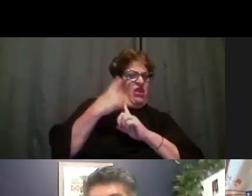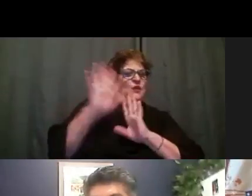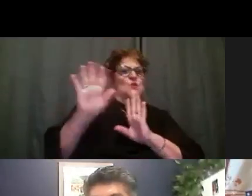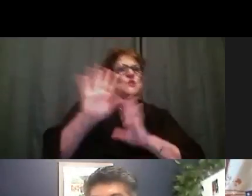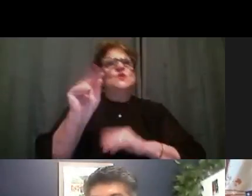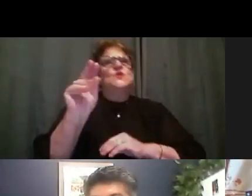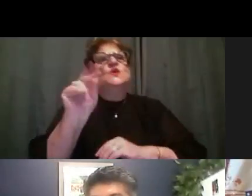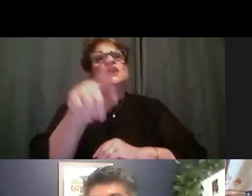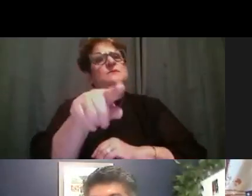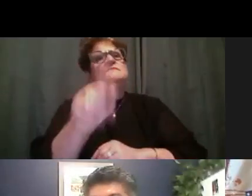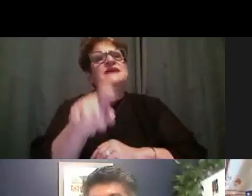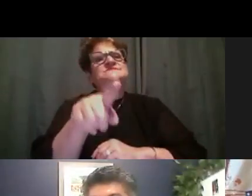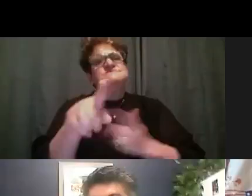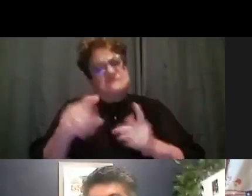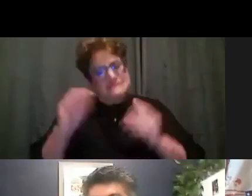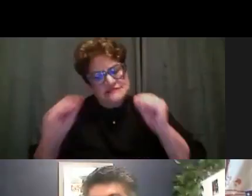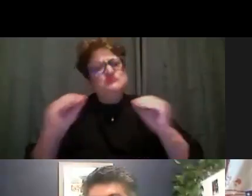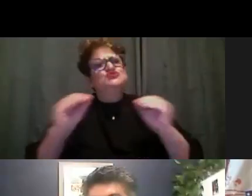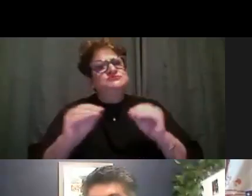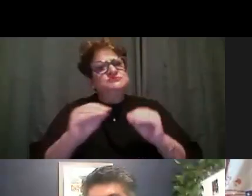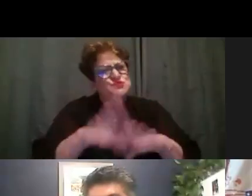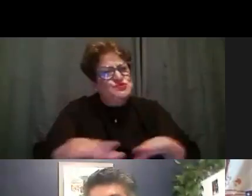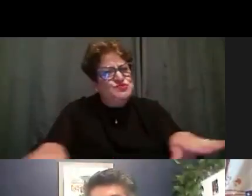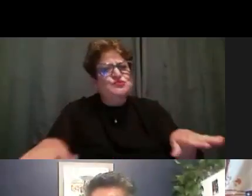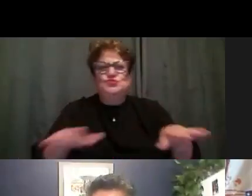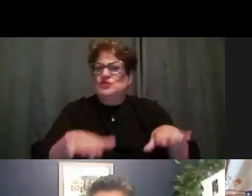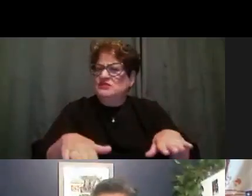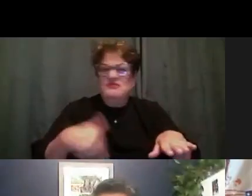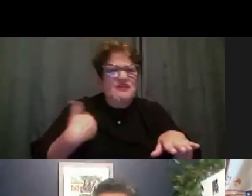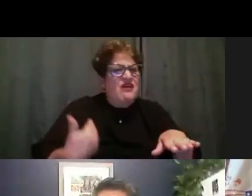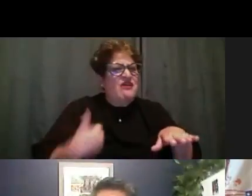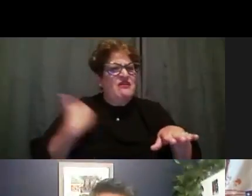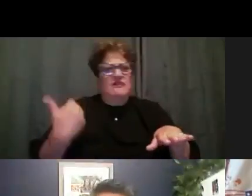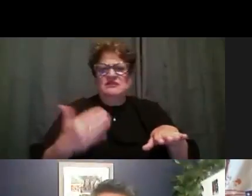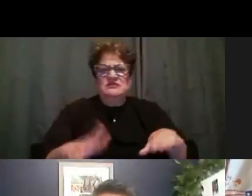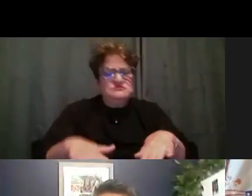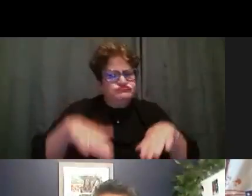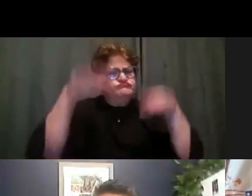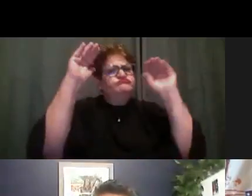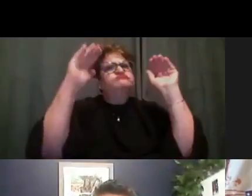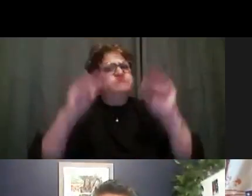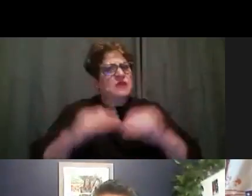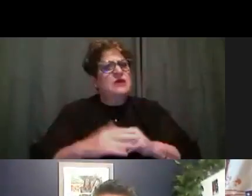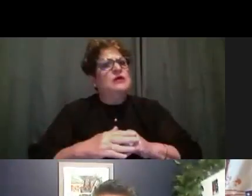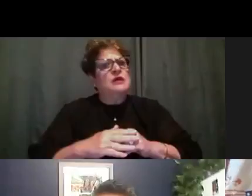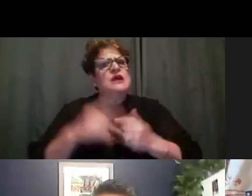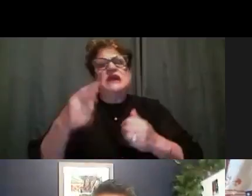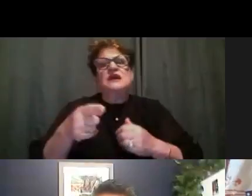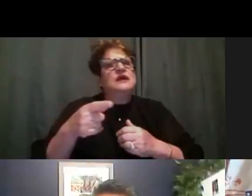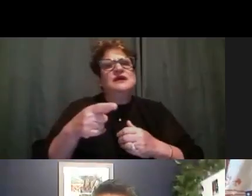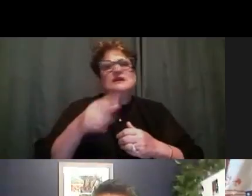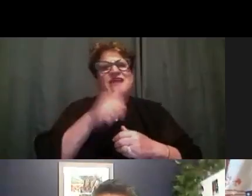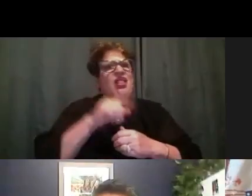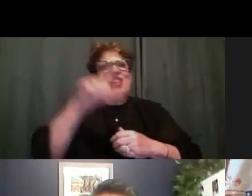well. We shouldn't wait until it's too late for them to understand that they don't have a